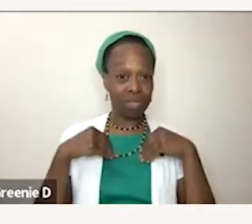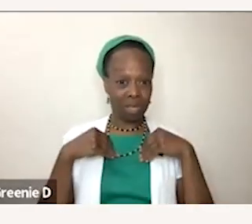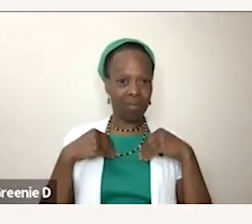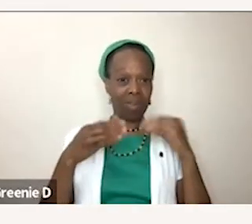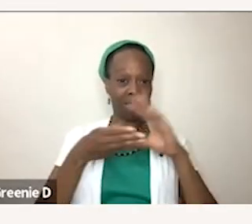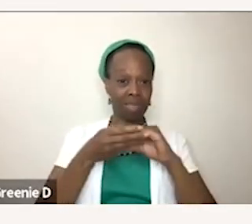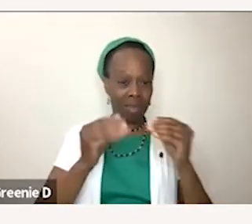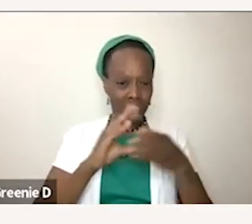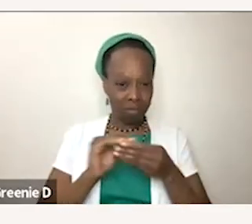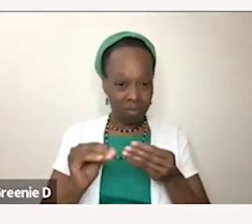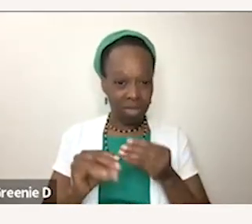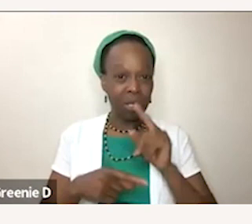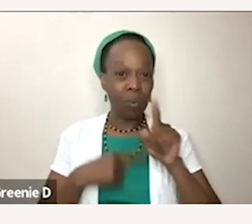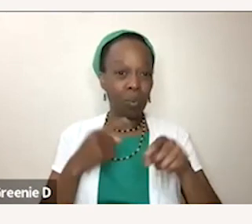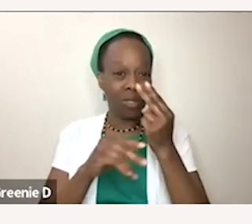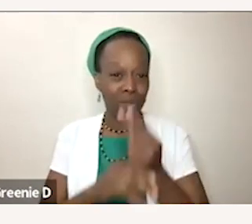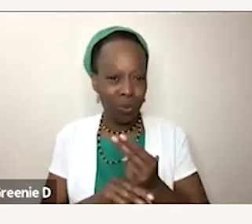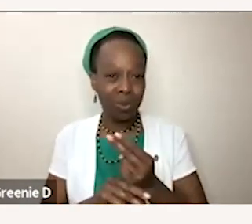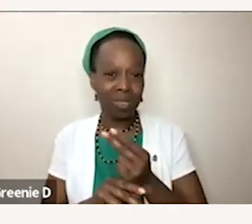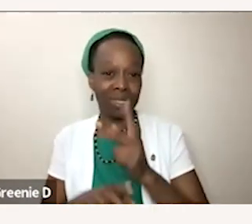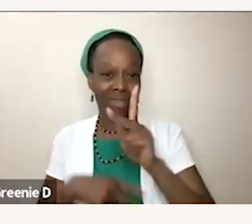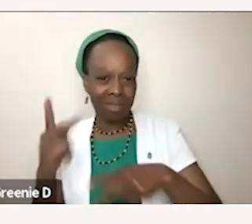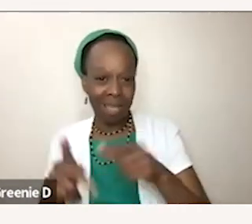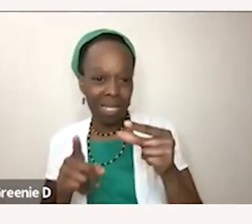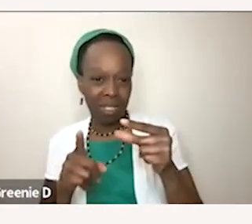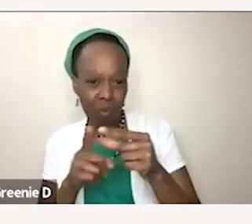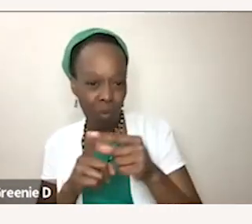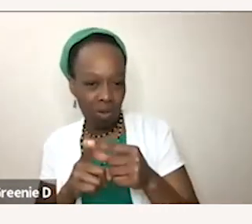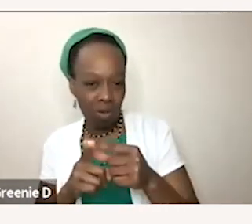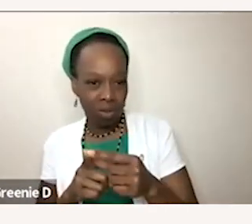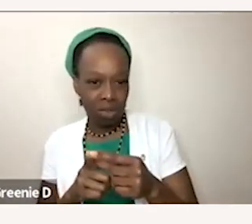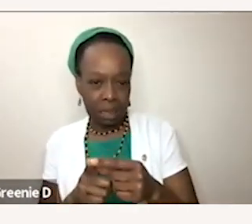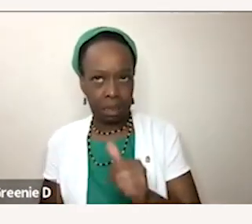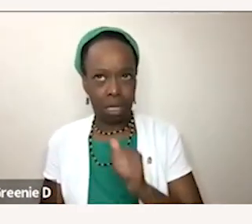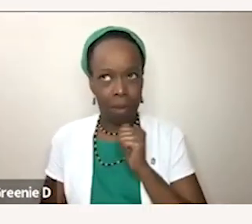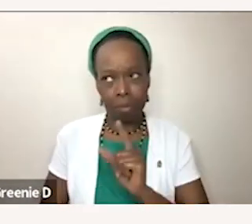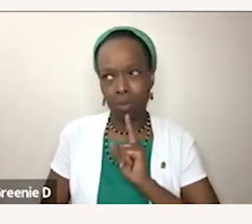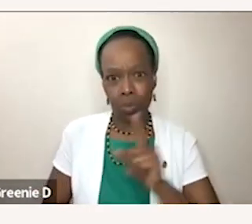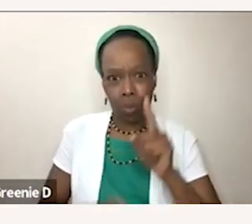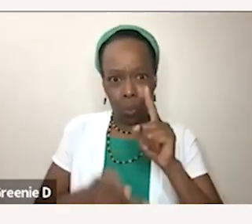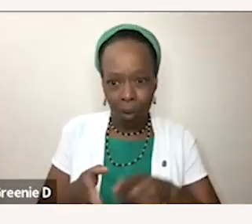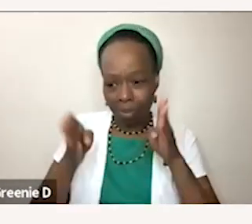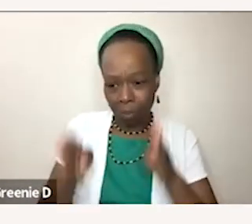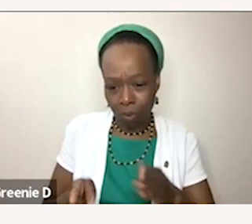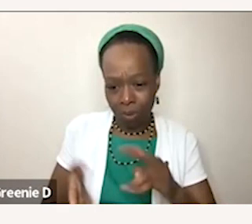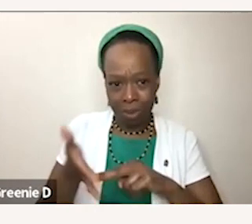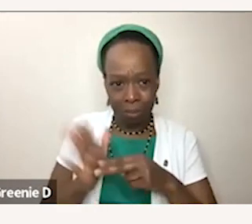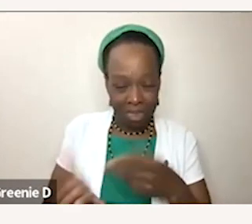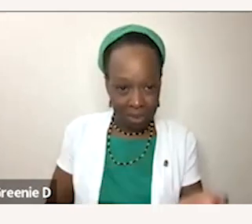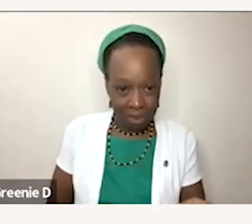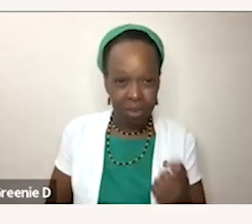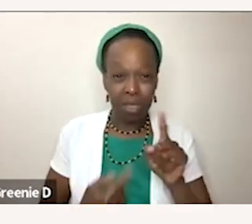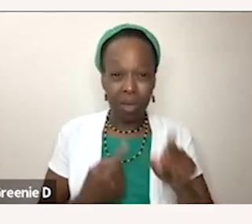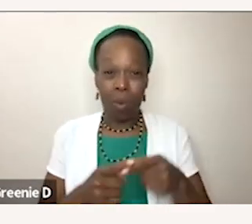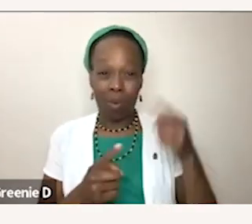of communication that's using those words to say, I'm not quite sure of the person's intent. And so I think, when we're thinking about the language